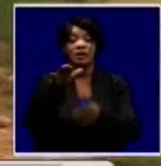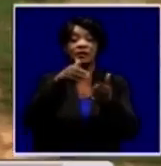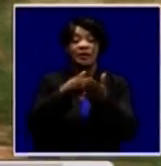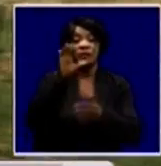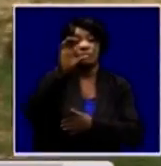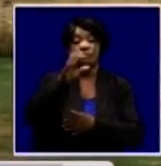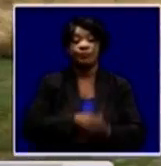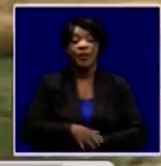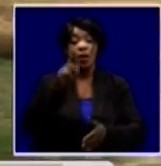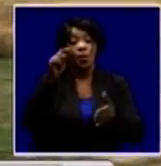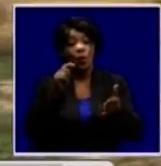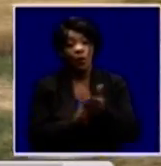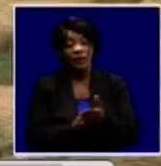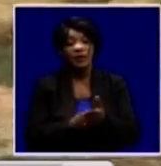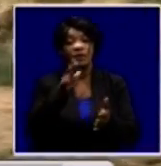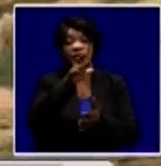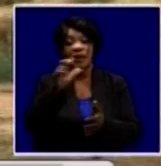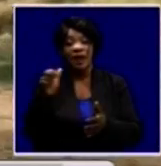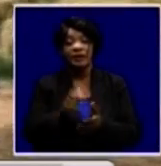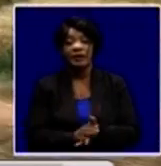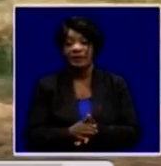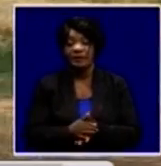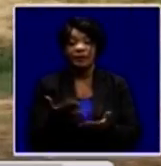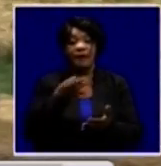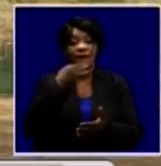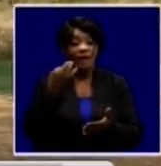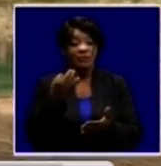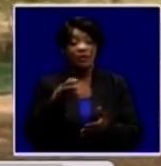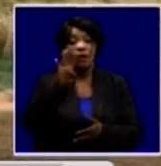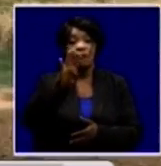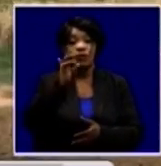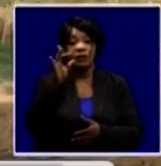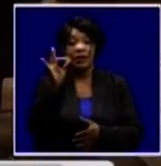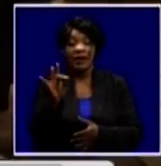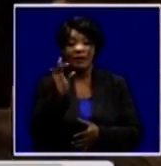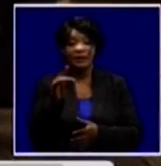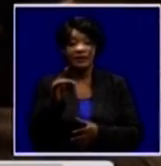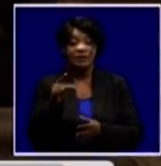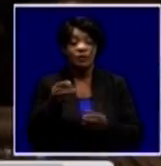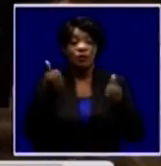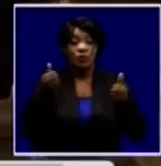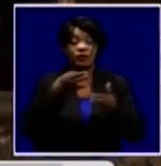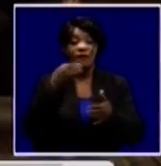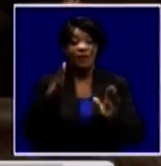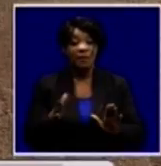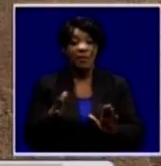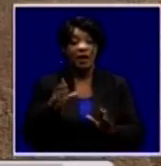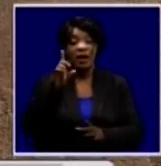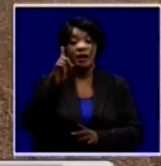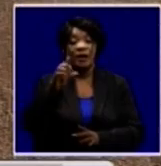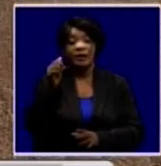The 1,300-hectare farm is a success story of 48-year-old Joseph Daka, a farmer focusing on